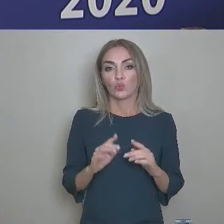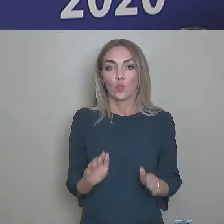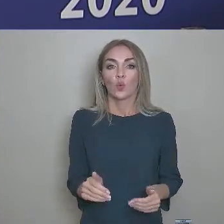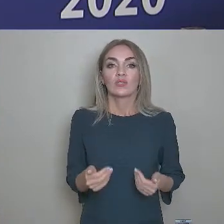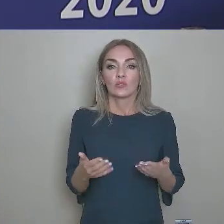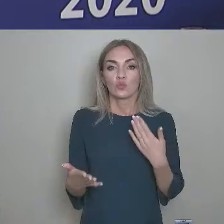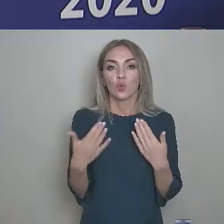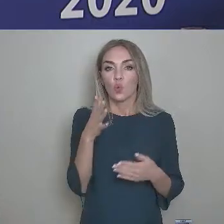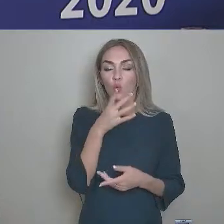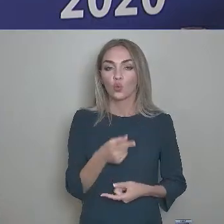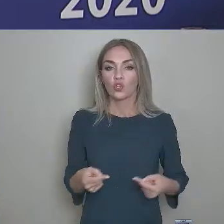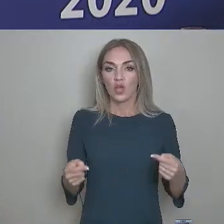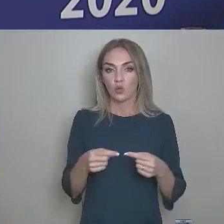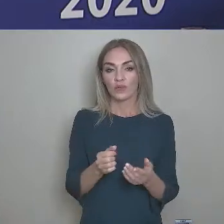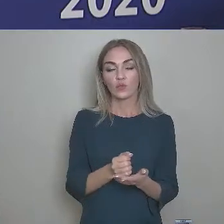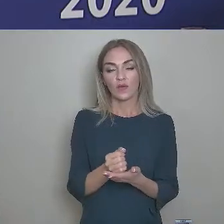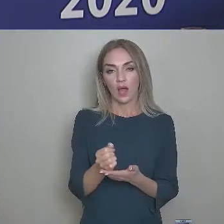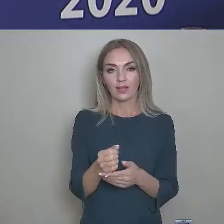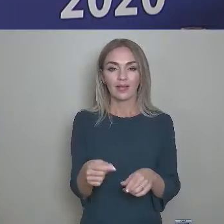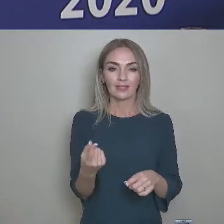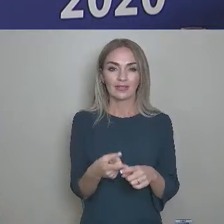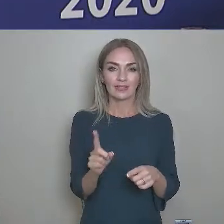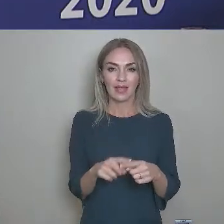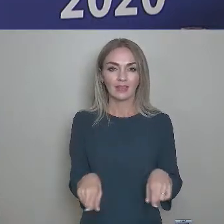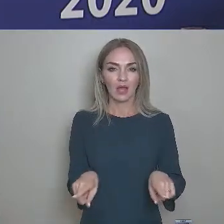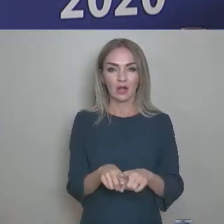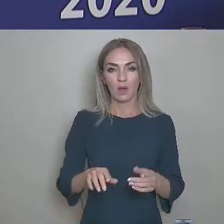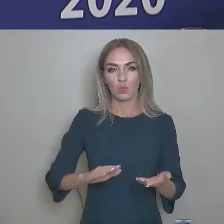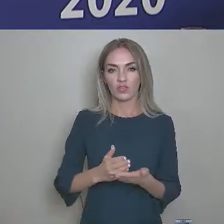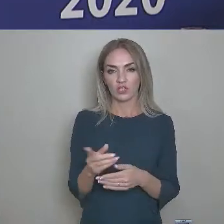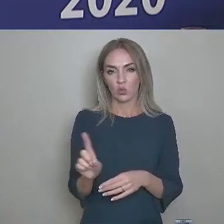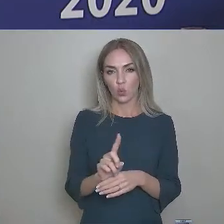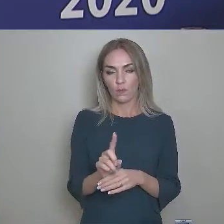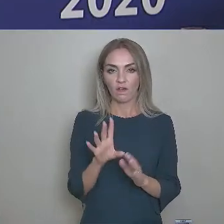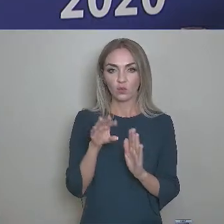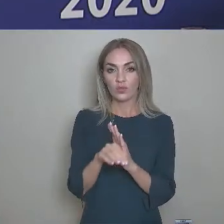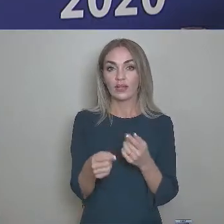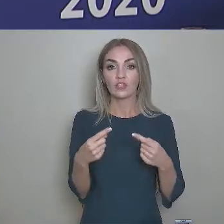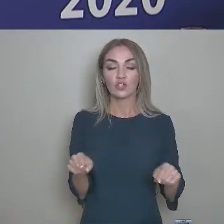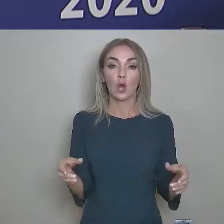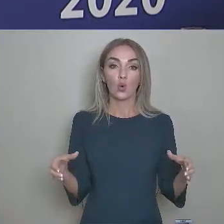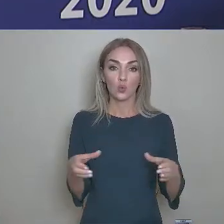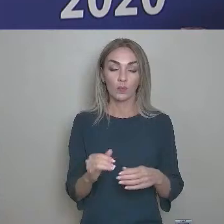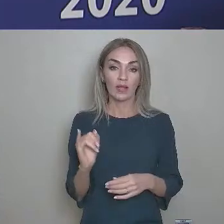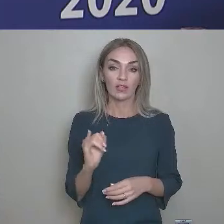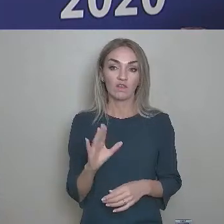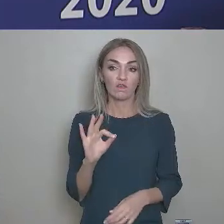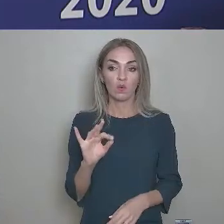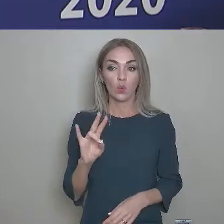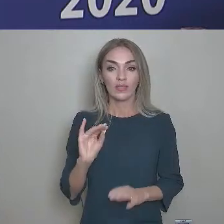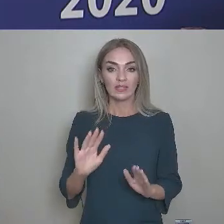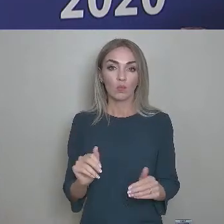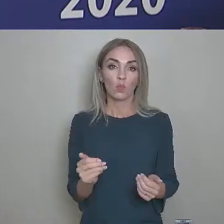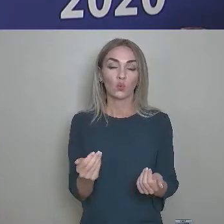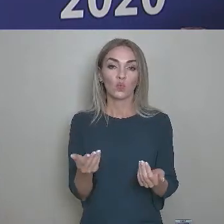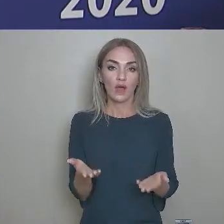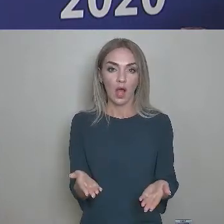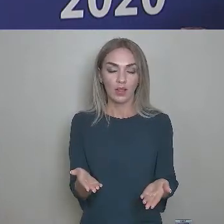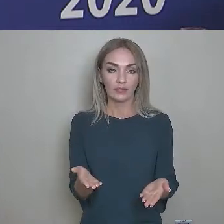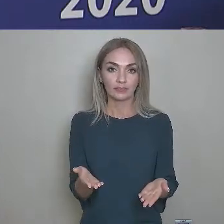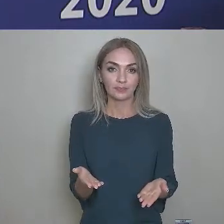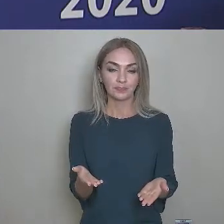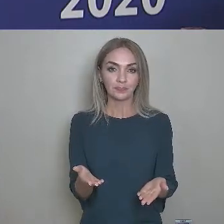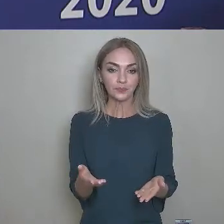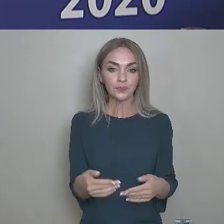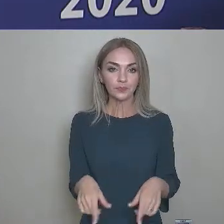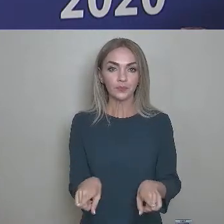constituencies, not to confuse, but simultaneous nomination was submitted by a different group. That was a